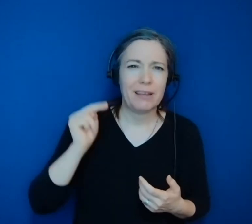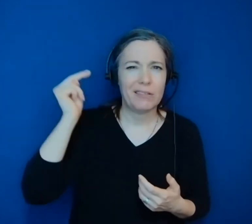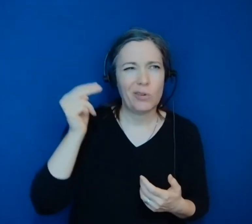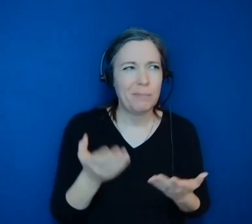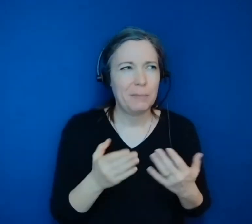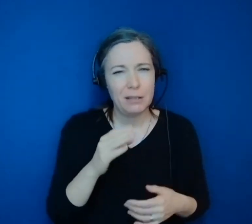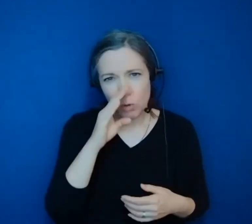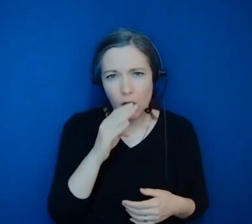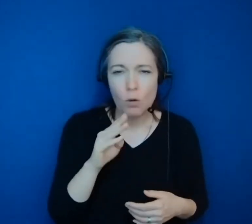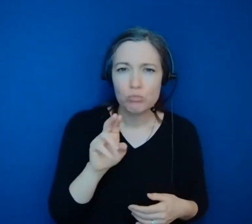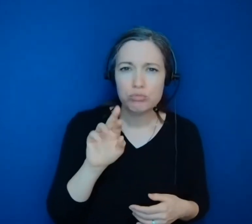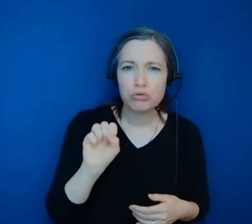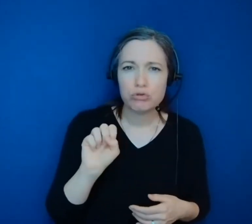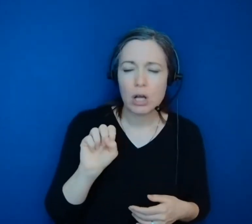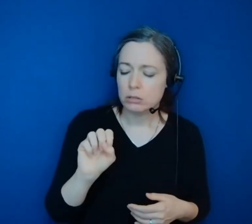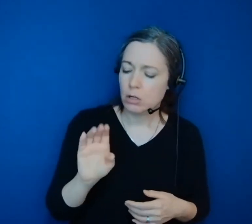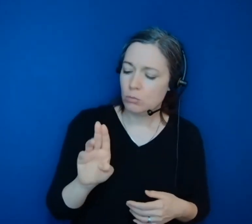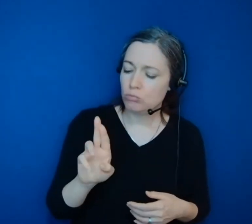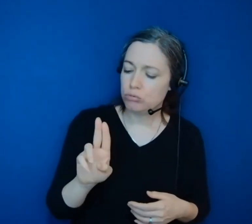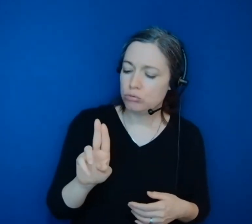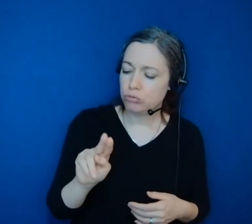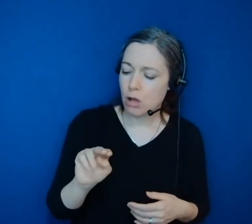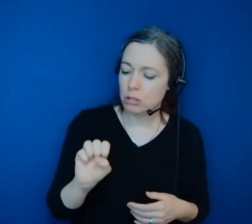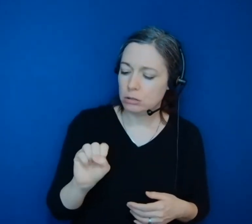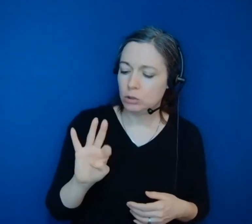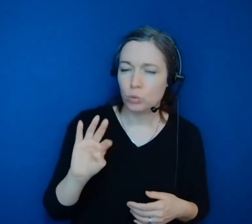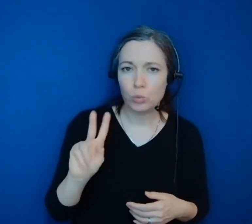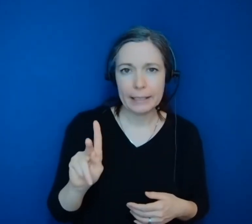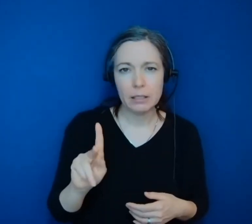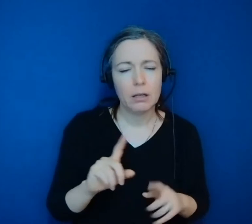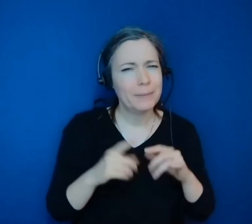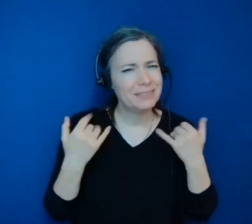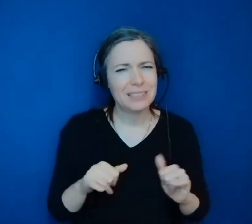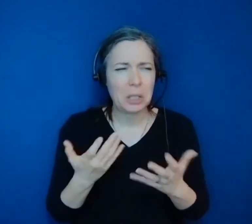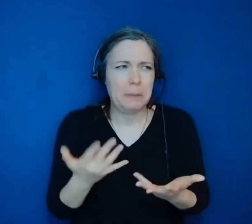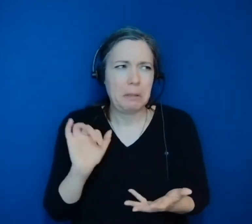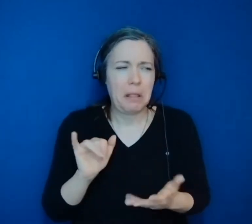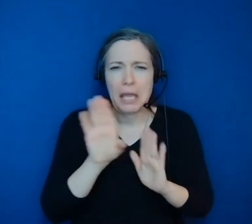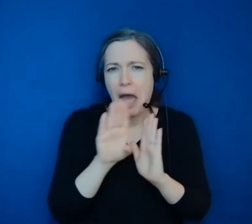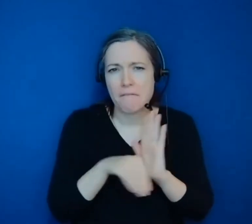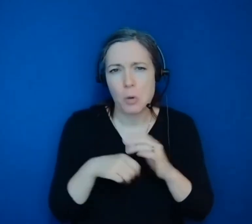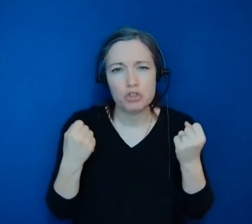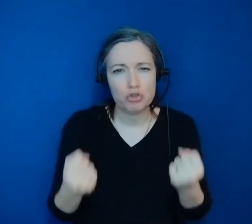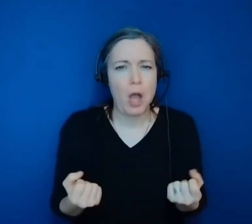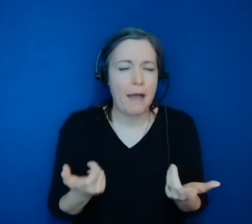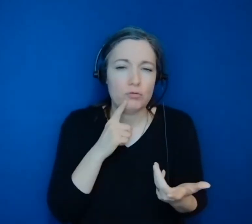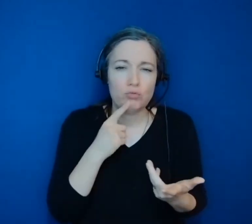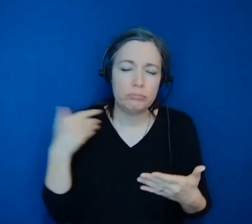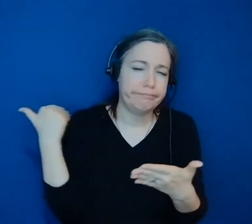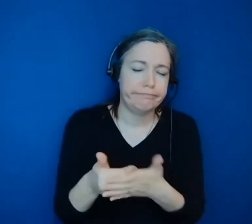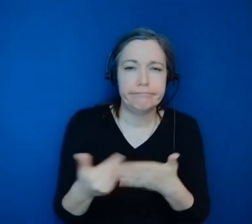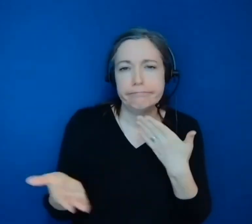that's probably like equal distance, but it's still only like half an hour drive at the most. Um, so it's really like